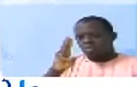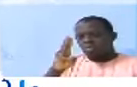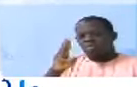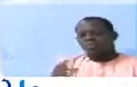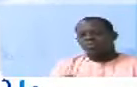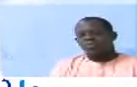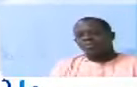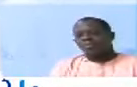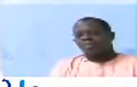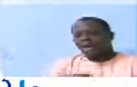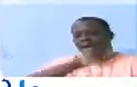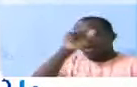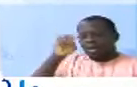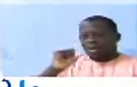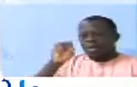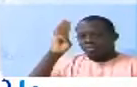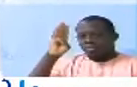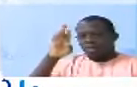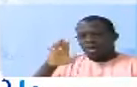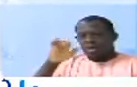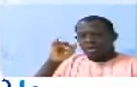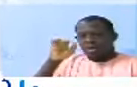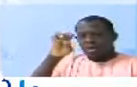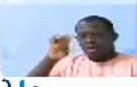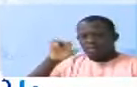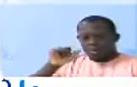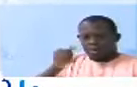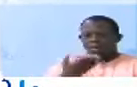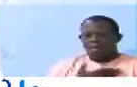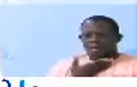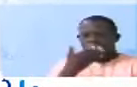And Ibrahima Sonko. And Ibrahima Sonko.